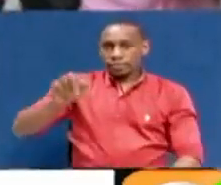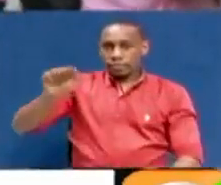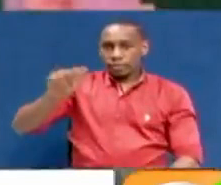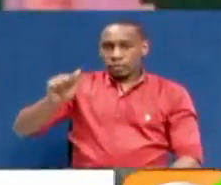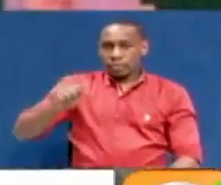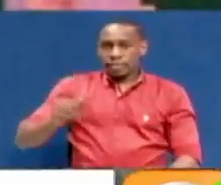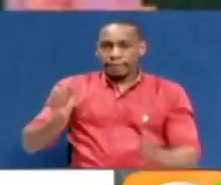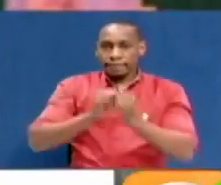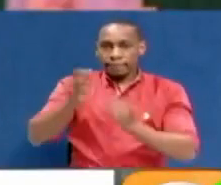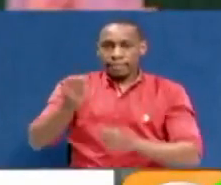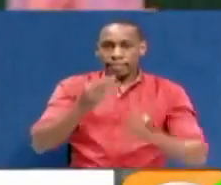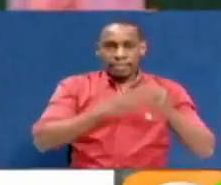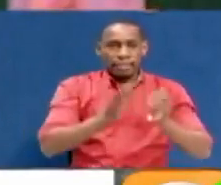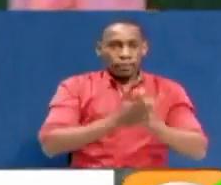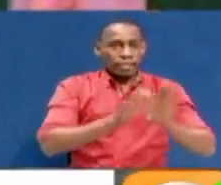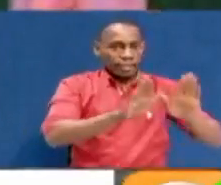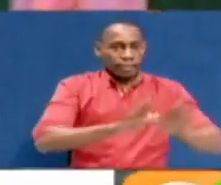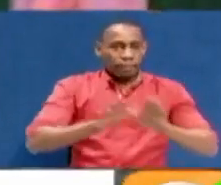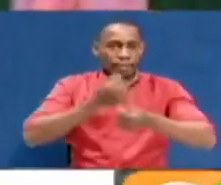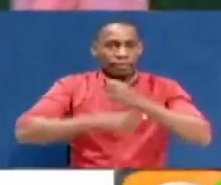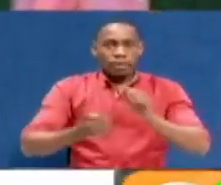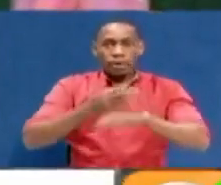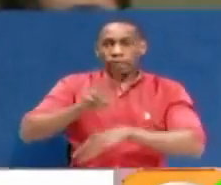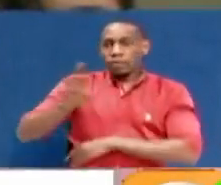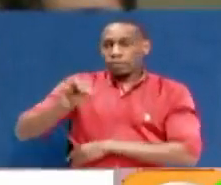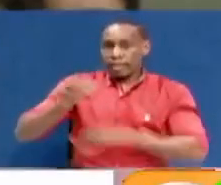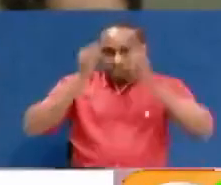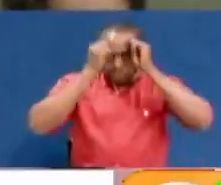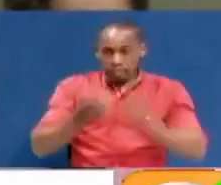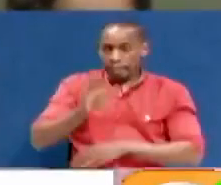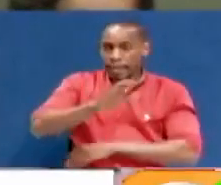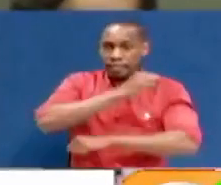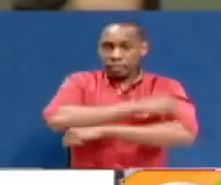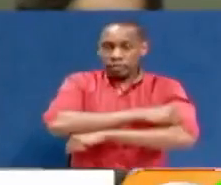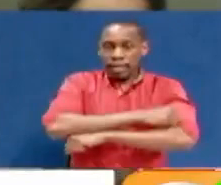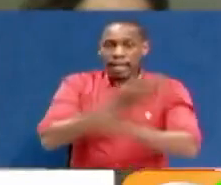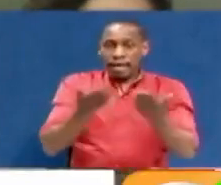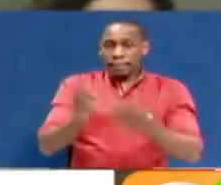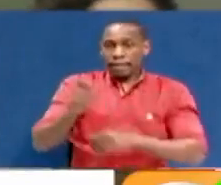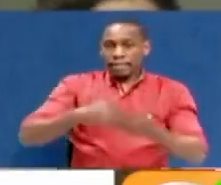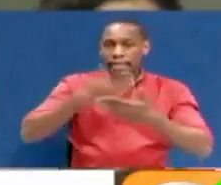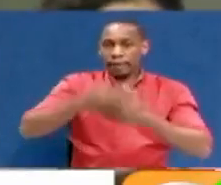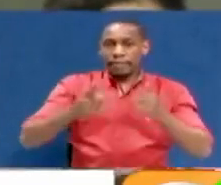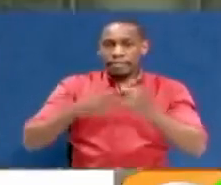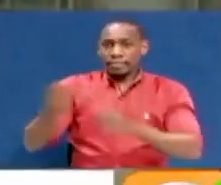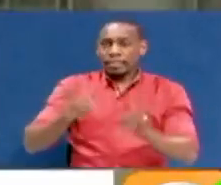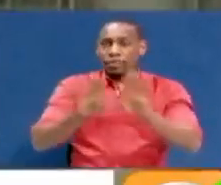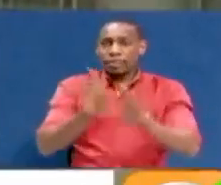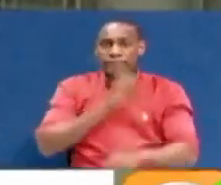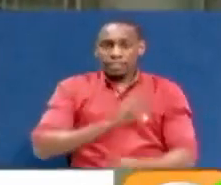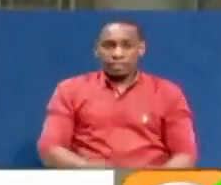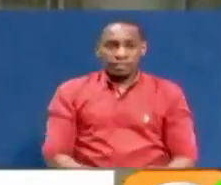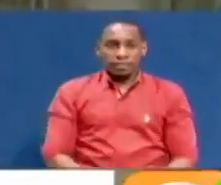September, with precautionary measures. More than 2 million students returned to schools in the country after 6 months of